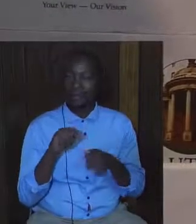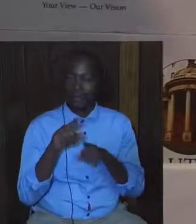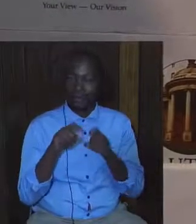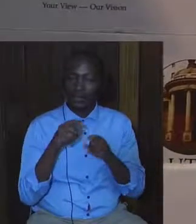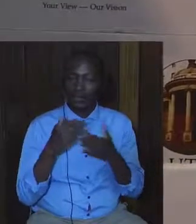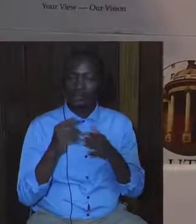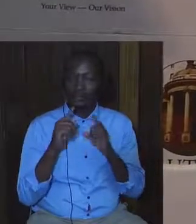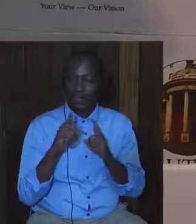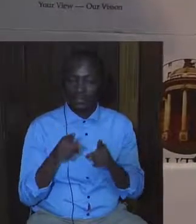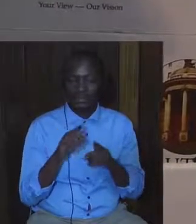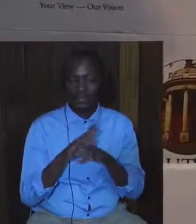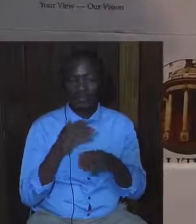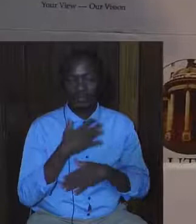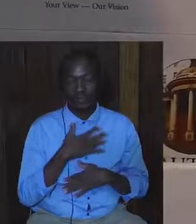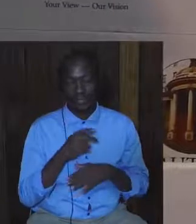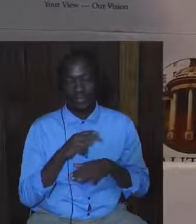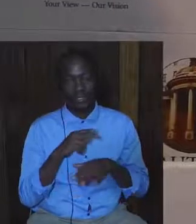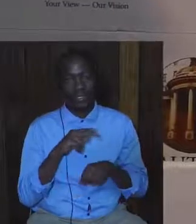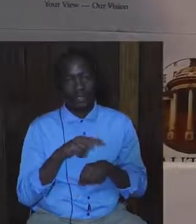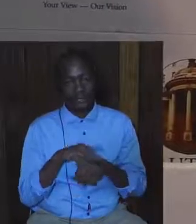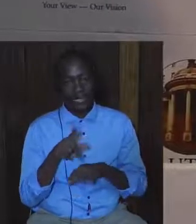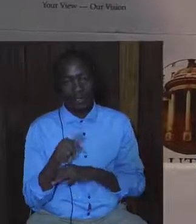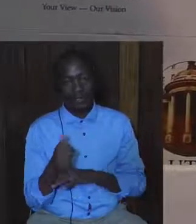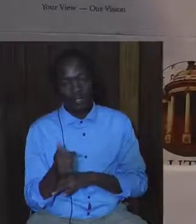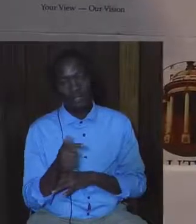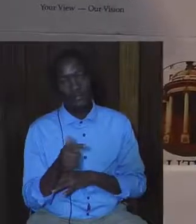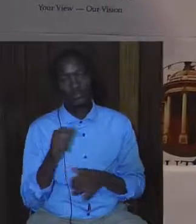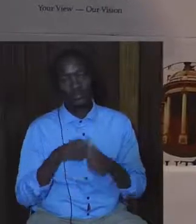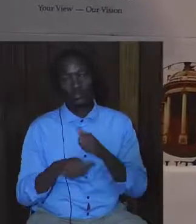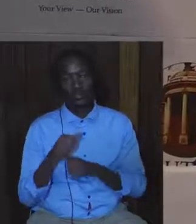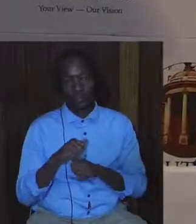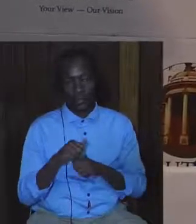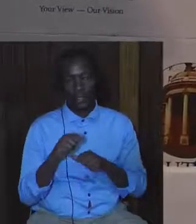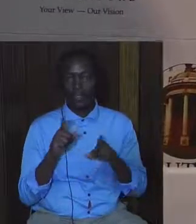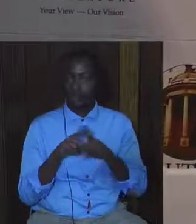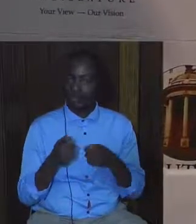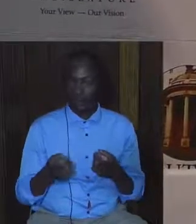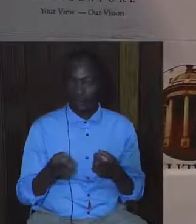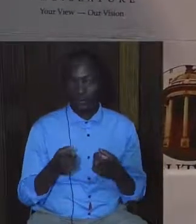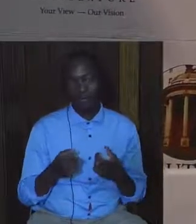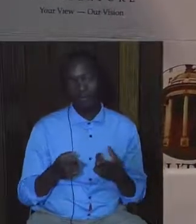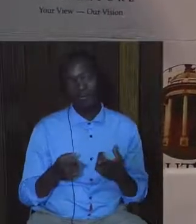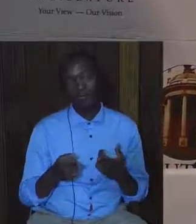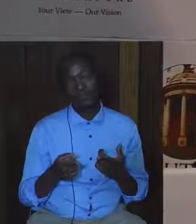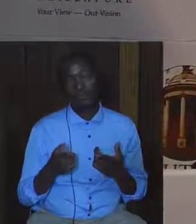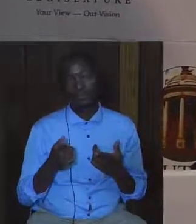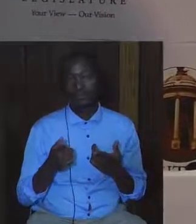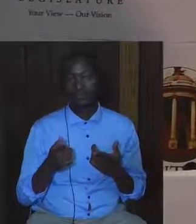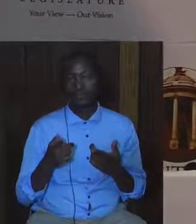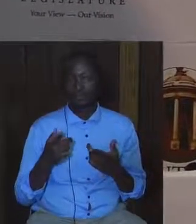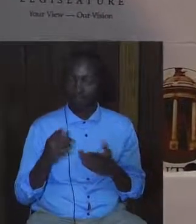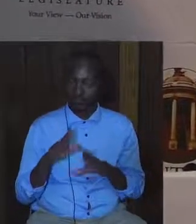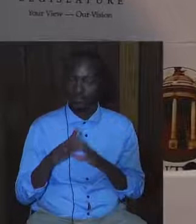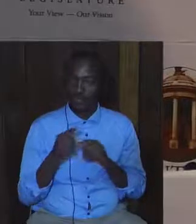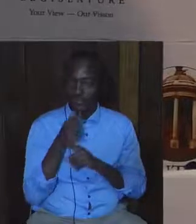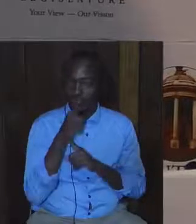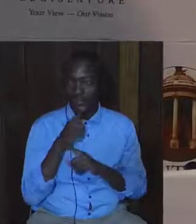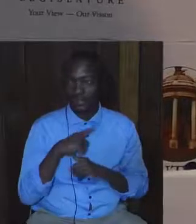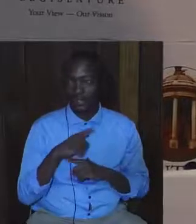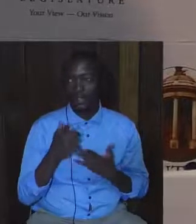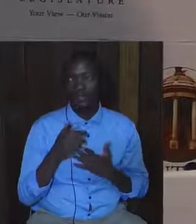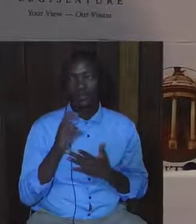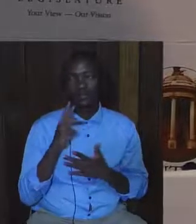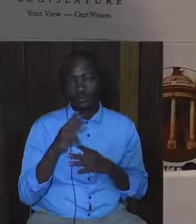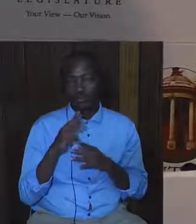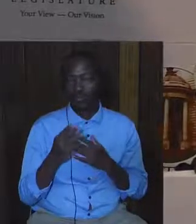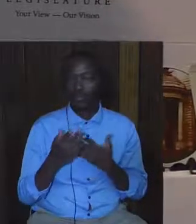and if you feel you need time on others to come back to us as well, you can indicate, and we